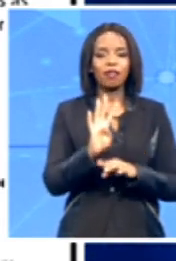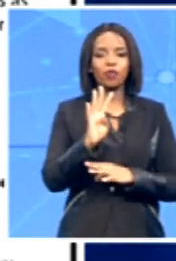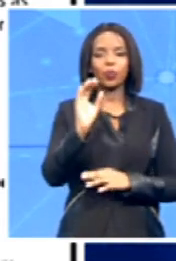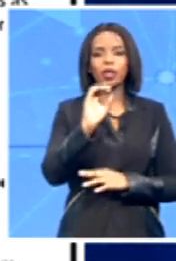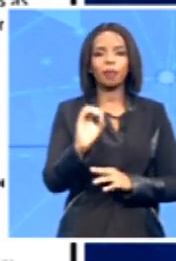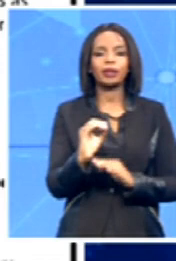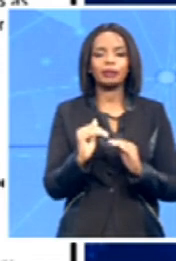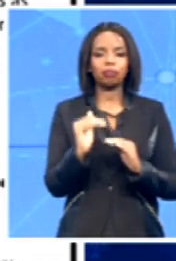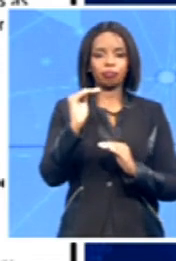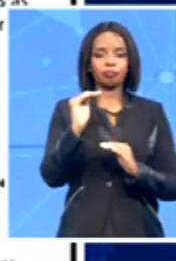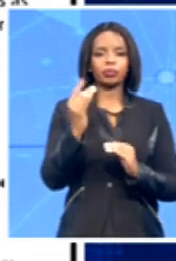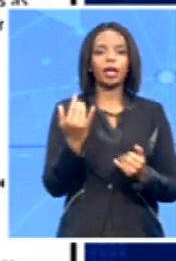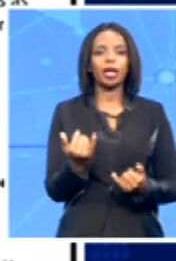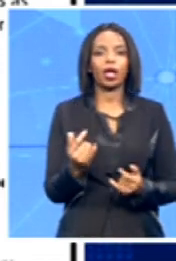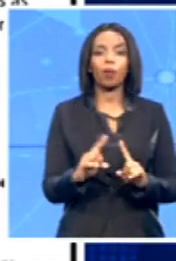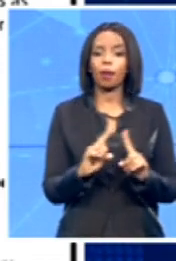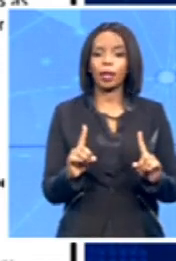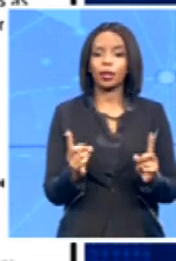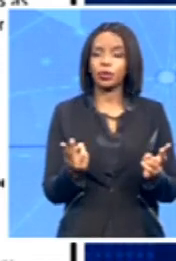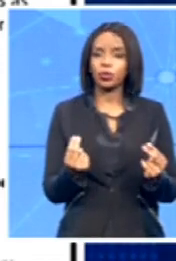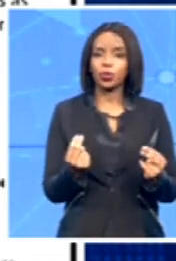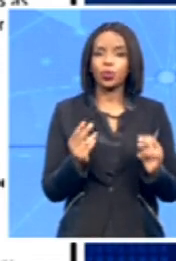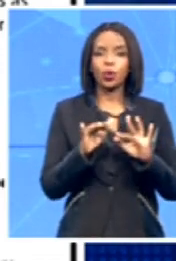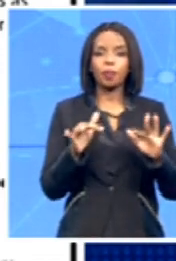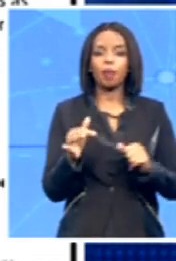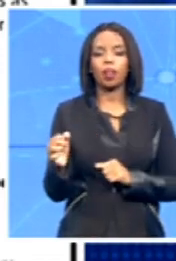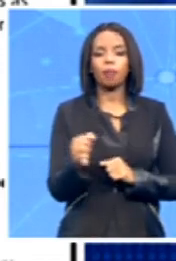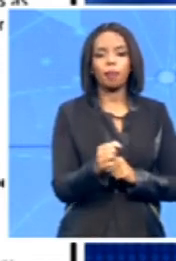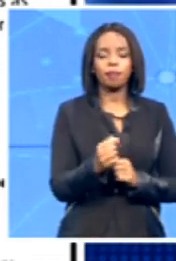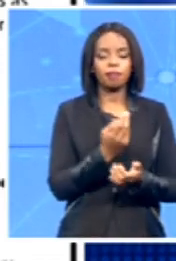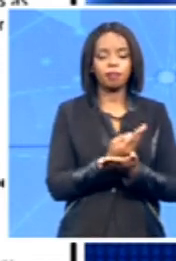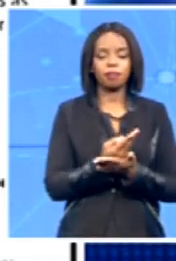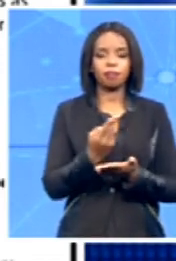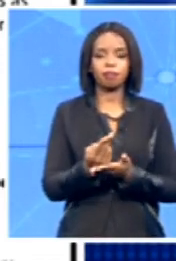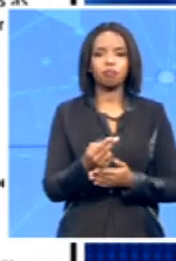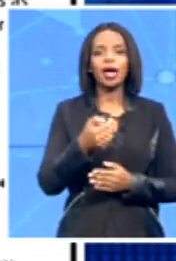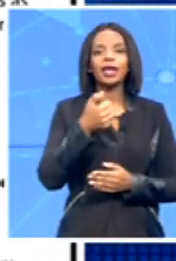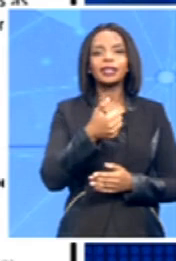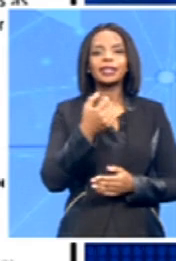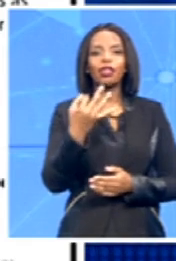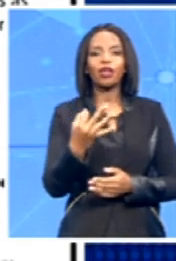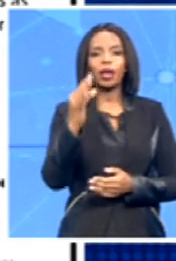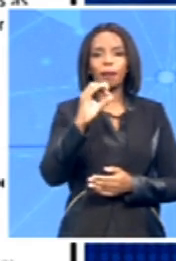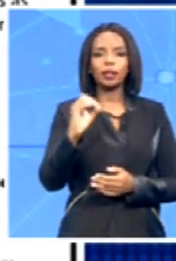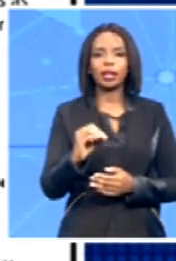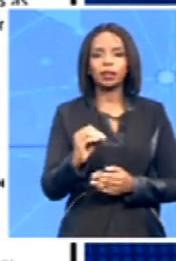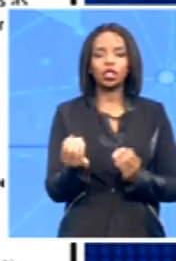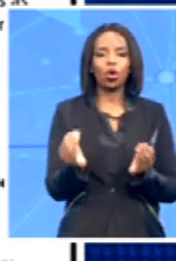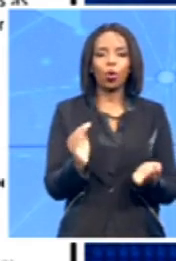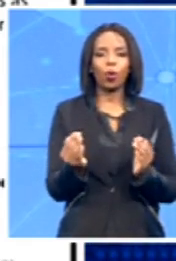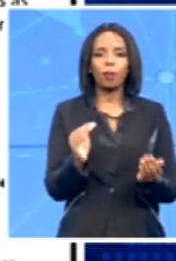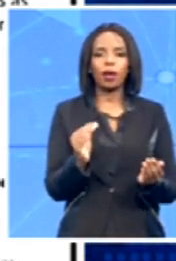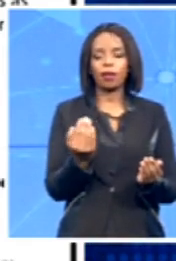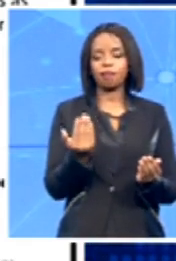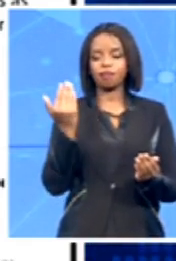admissions is at 63% compared to the third wave peak. Deaths is at 24% compared